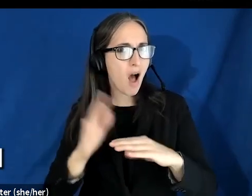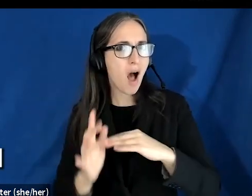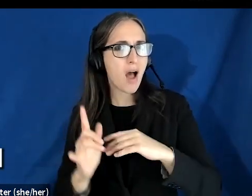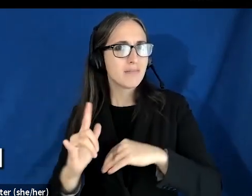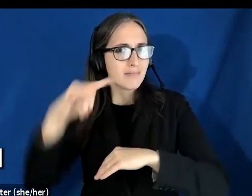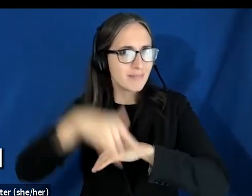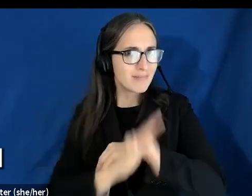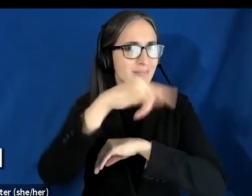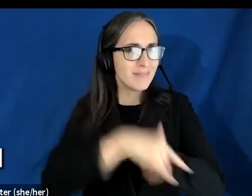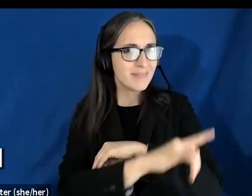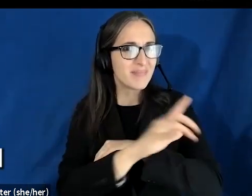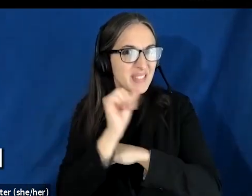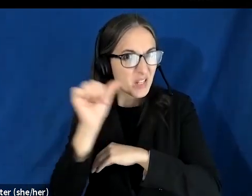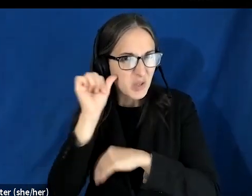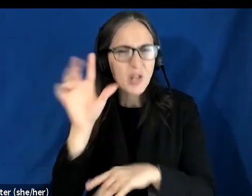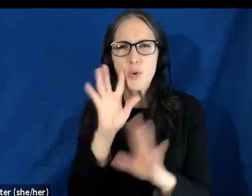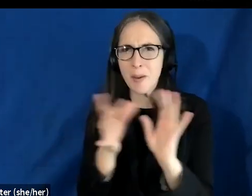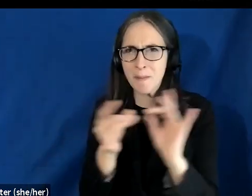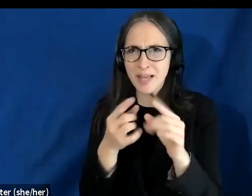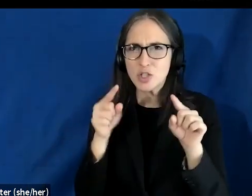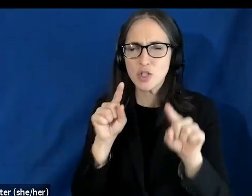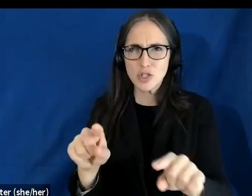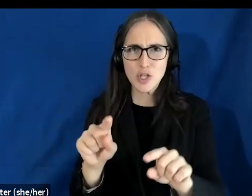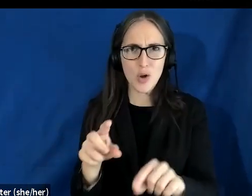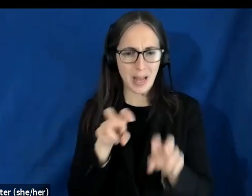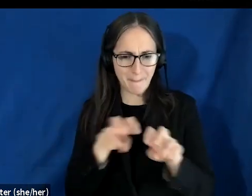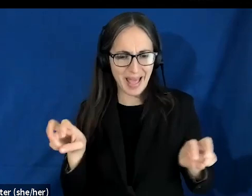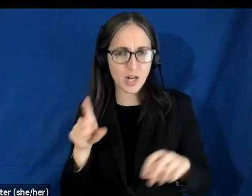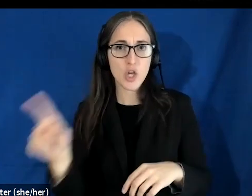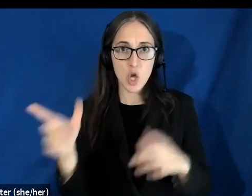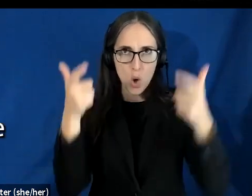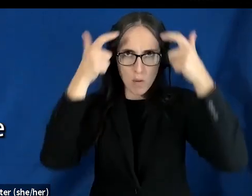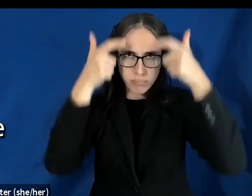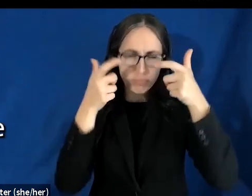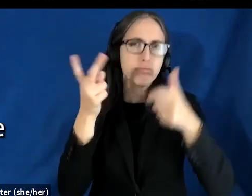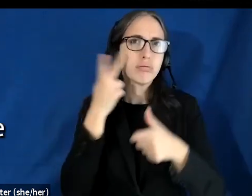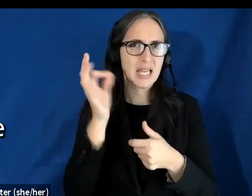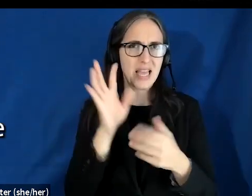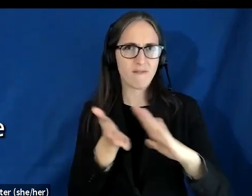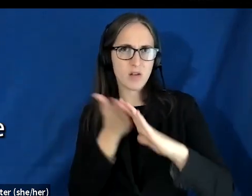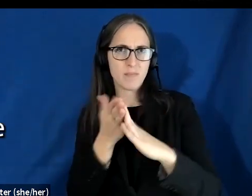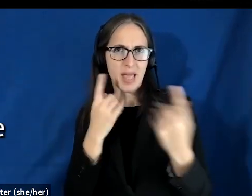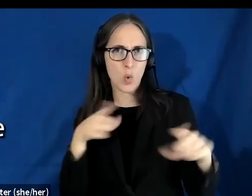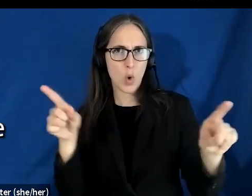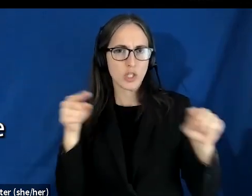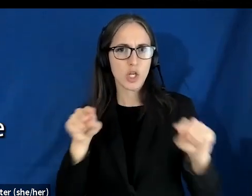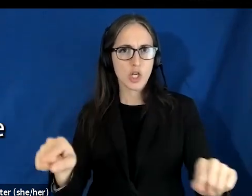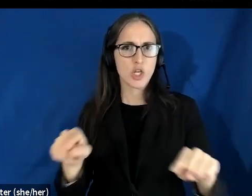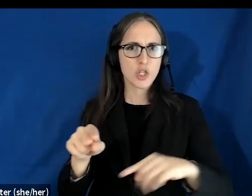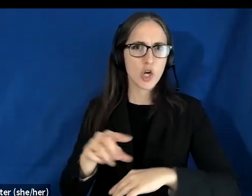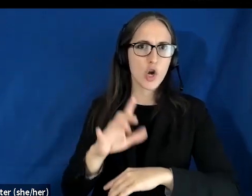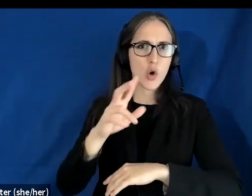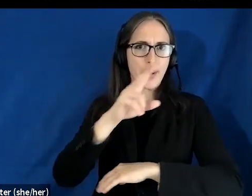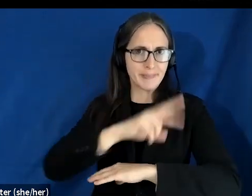flight, you mentioned yesterday during the panel that you were wearing this and seeing if it works in microgravity. Can you tell us more about that experience and what you